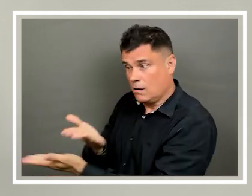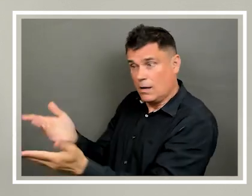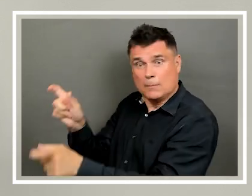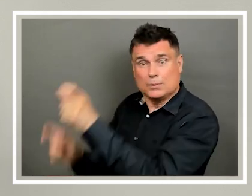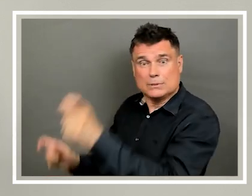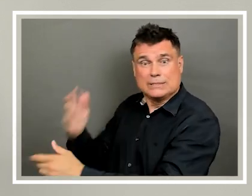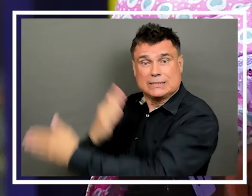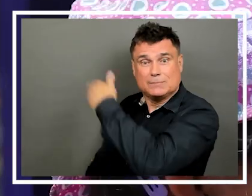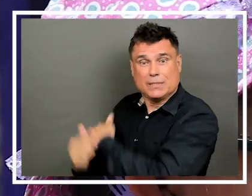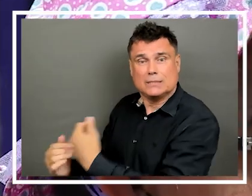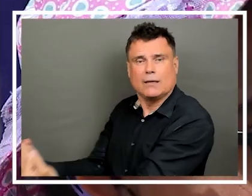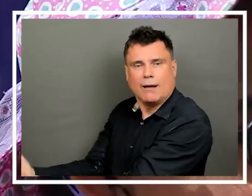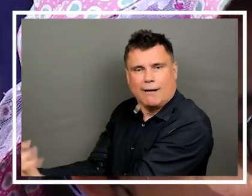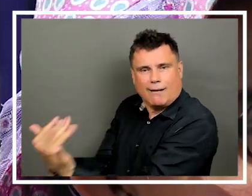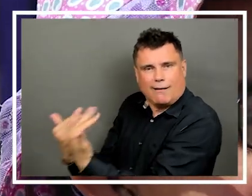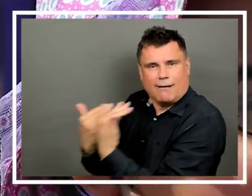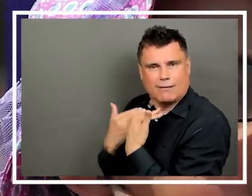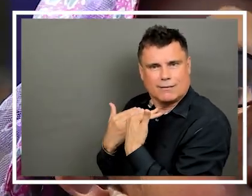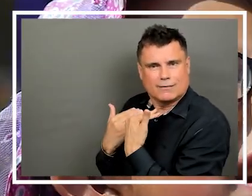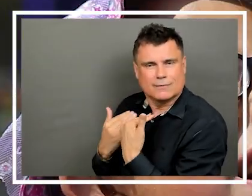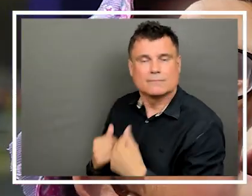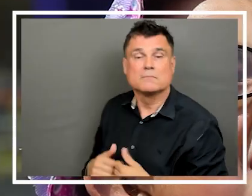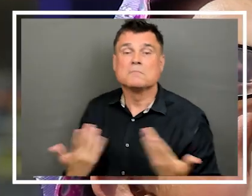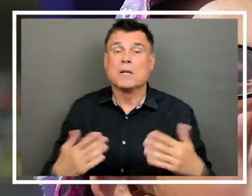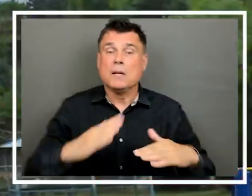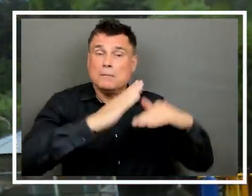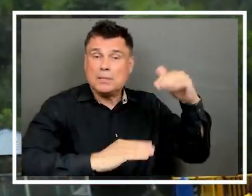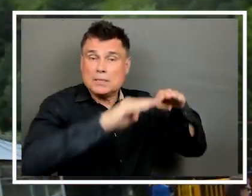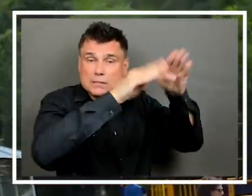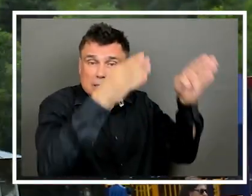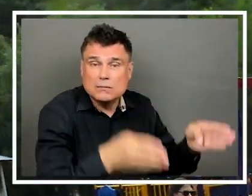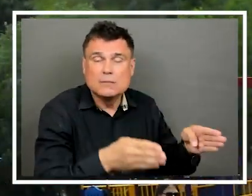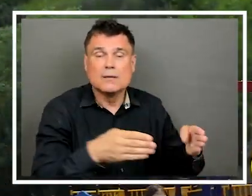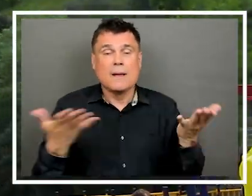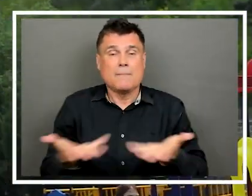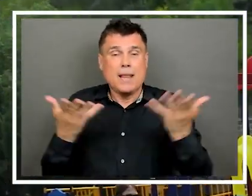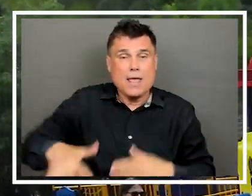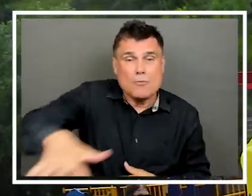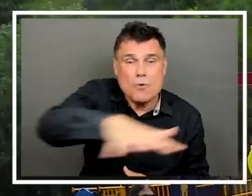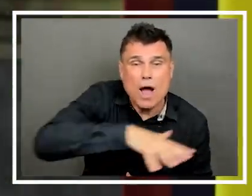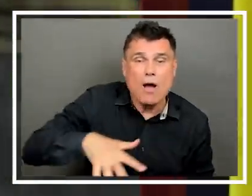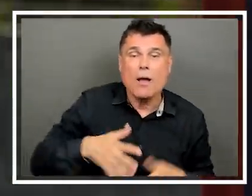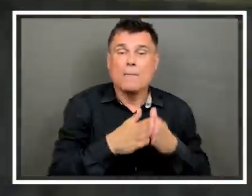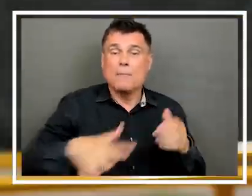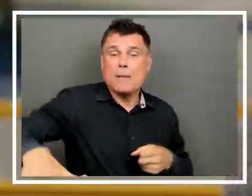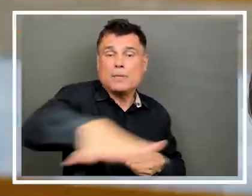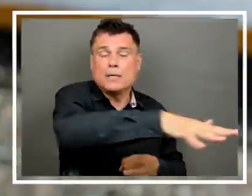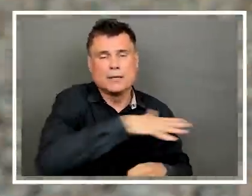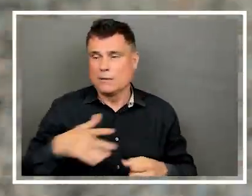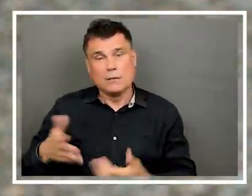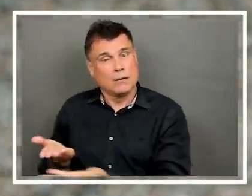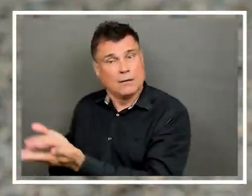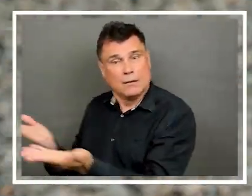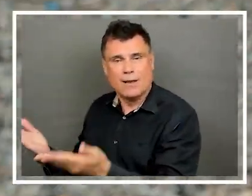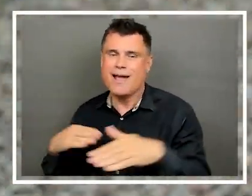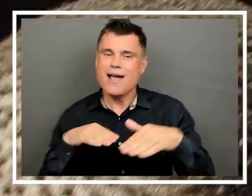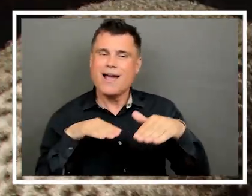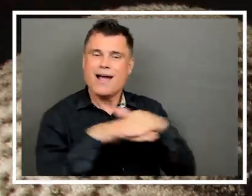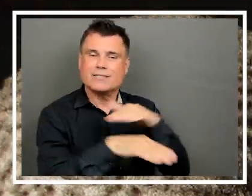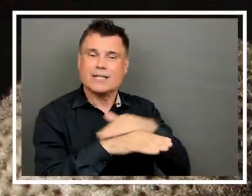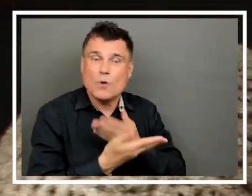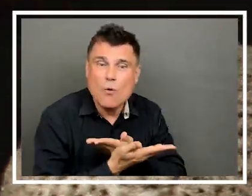with disabilities? How can we make our buildings, playgrounds, and public places accessible to all